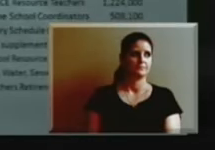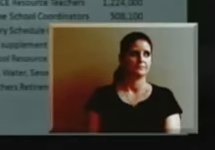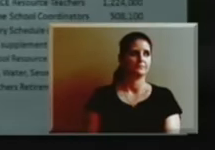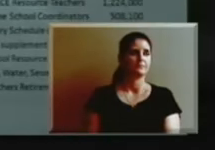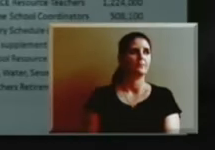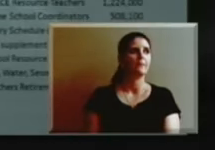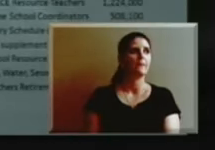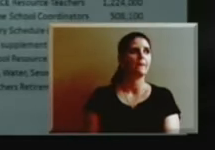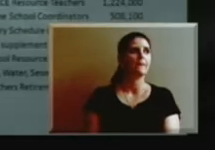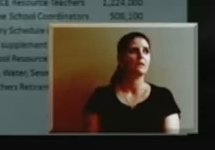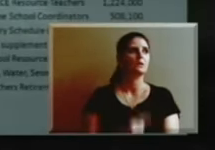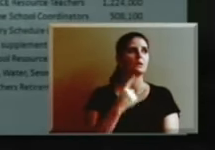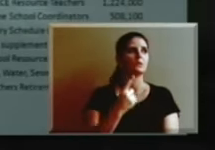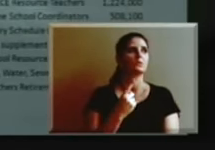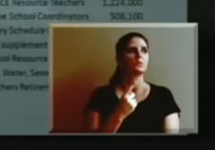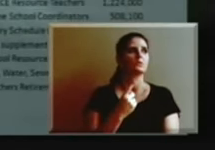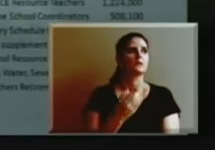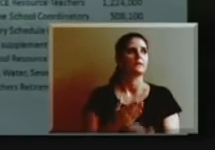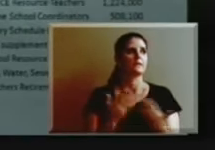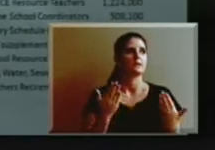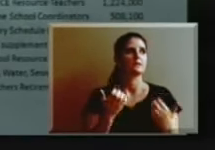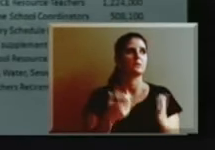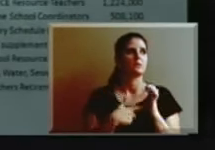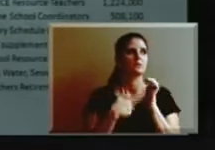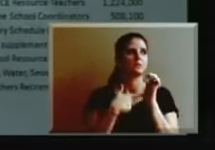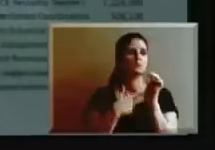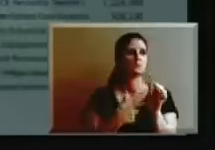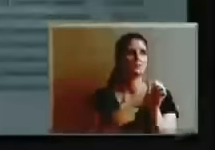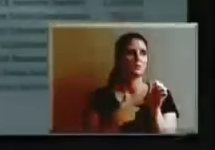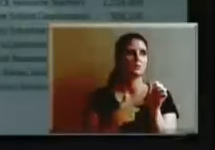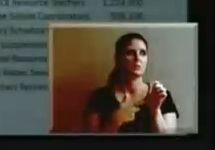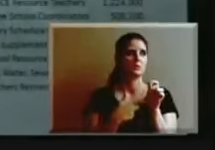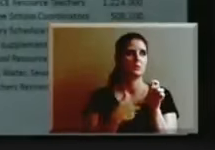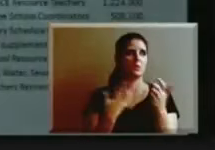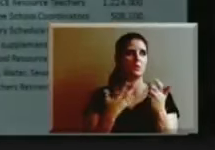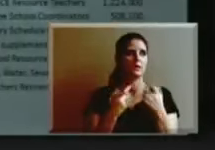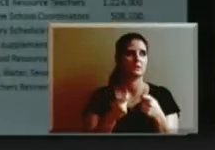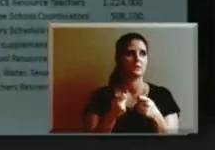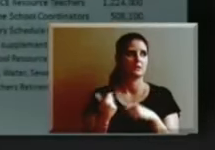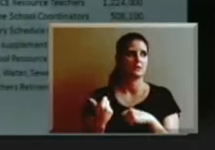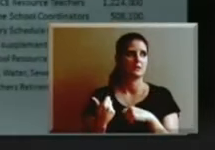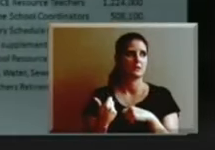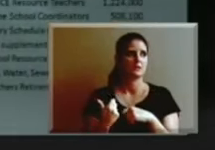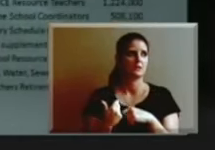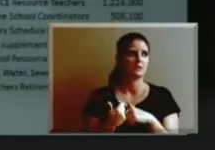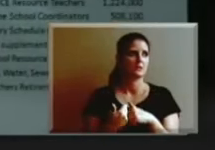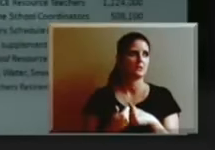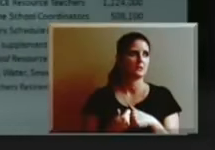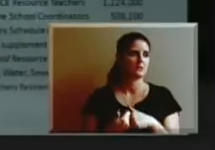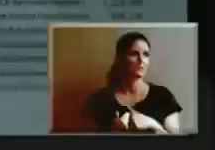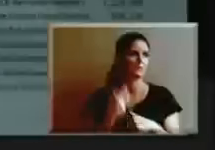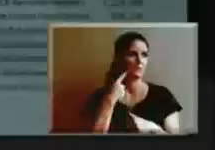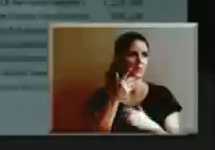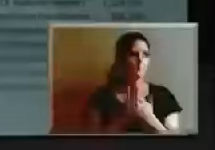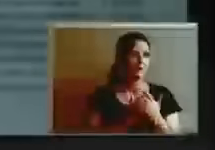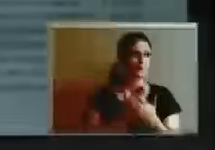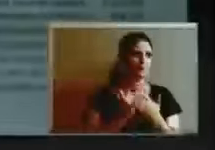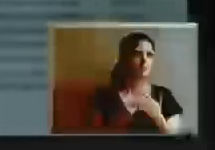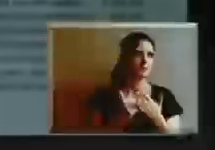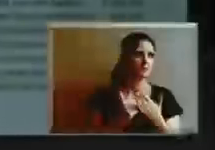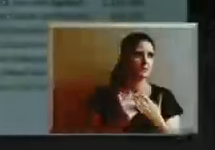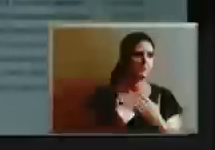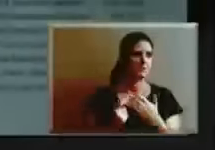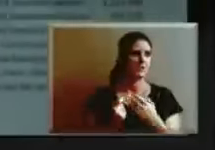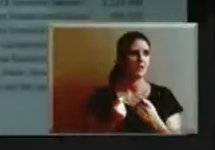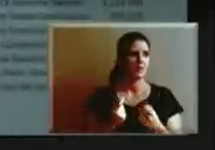One of the items I wanted to bring to your attention were some of the deletions that we have done in looking at the budgets. We have eliminated